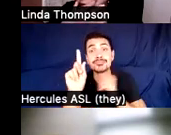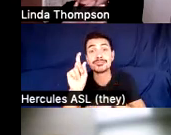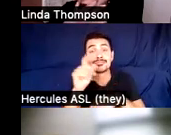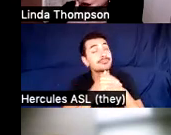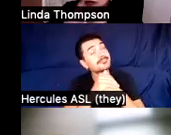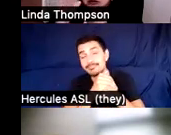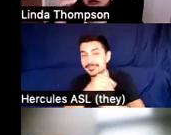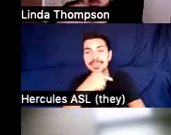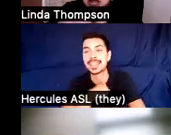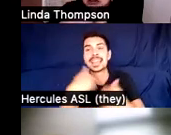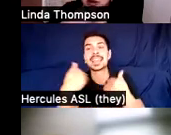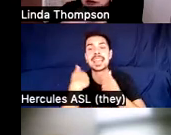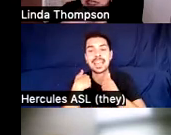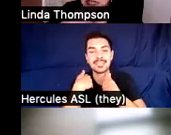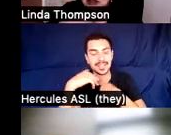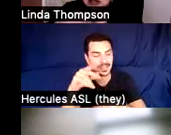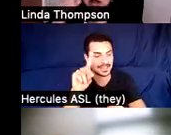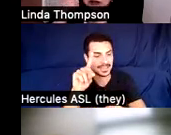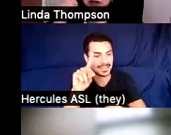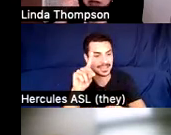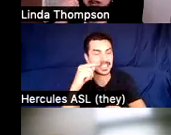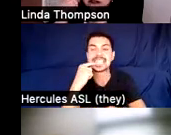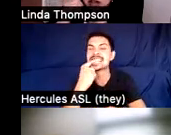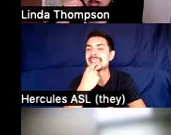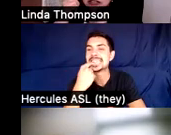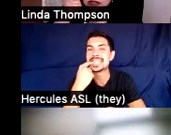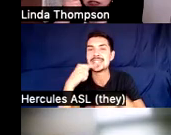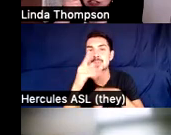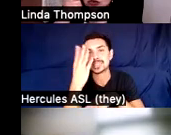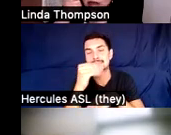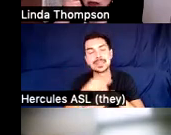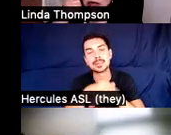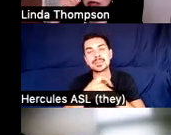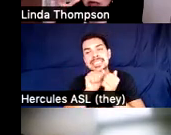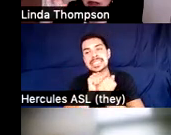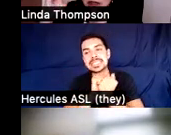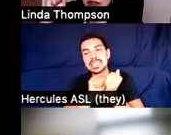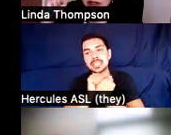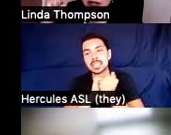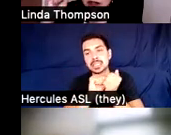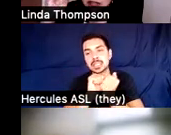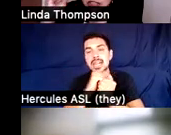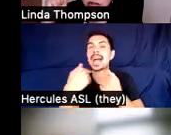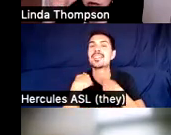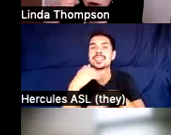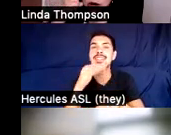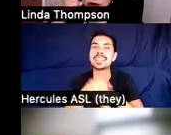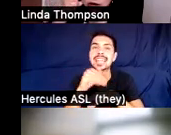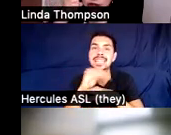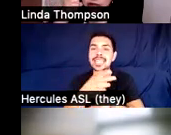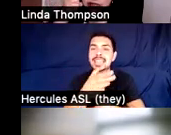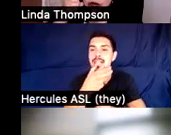a night guard. Remember, I grind my teeth, and a lot of people that have a lot of stress do that. And then there's a clenching